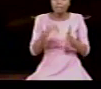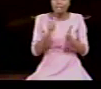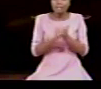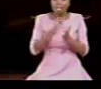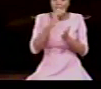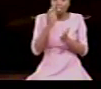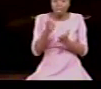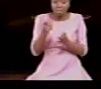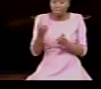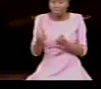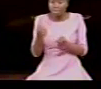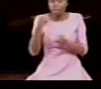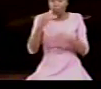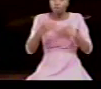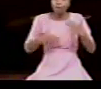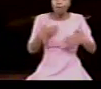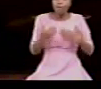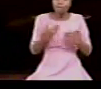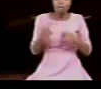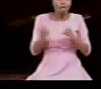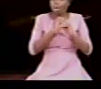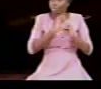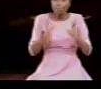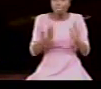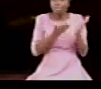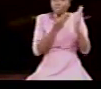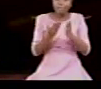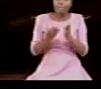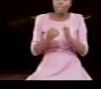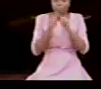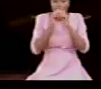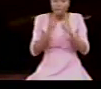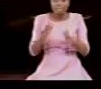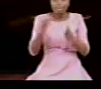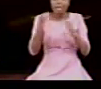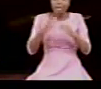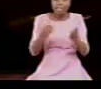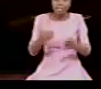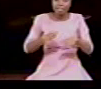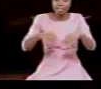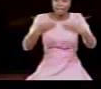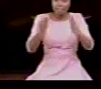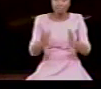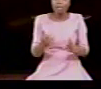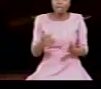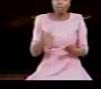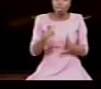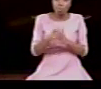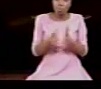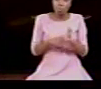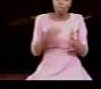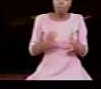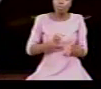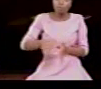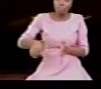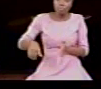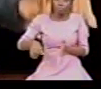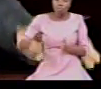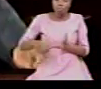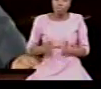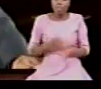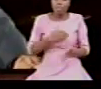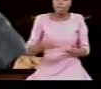secret of joy. Nothing brings blessing than giving. The law of sowing and reaping worked